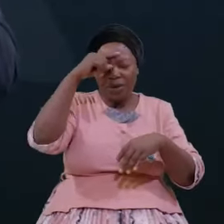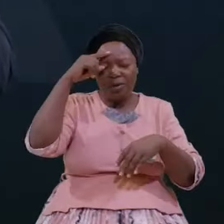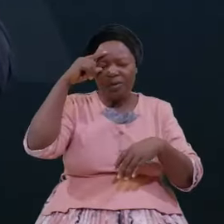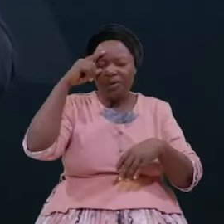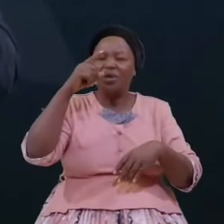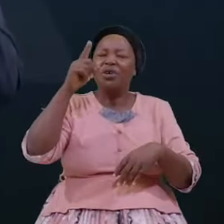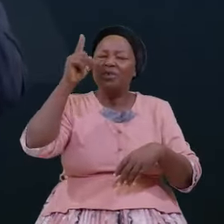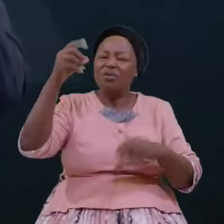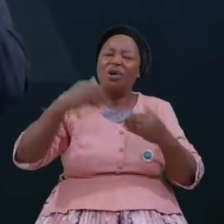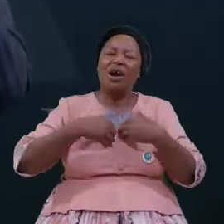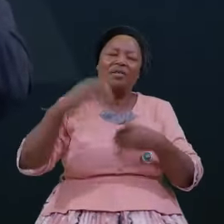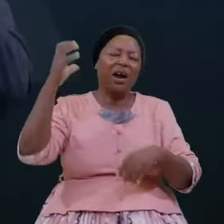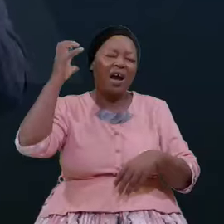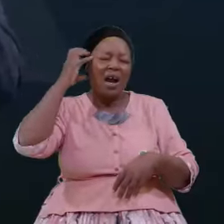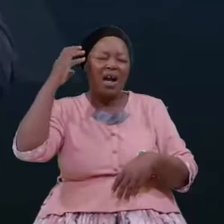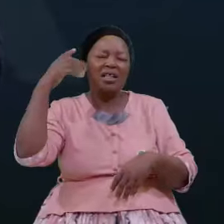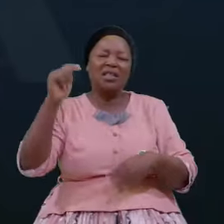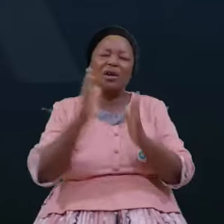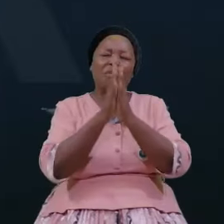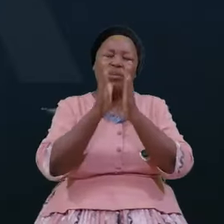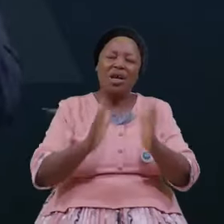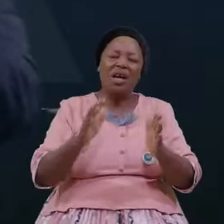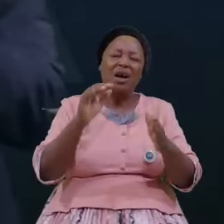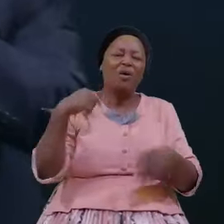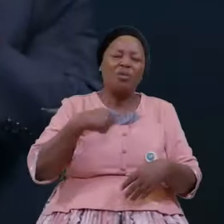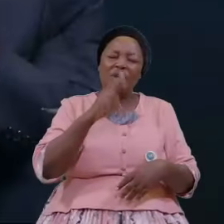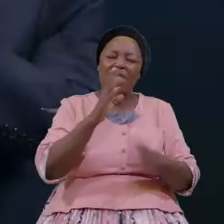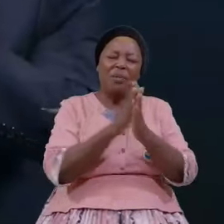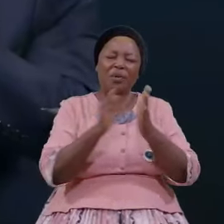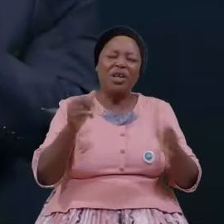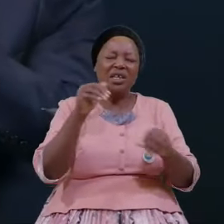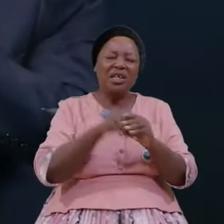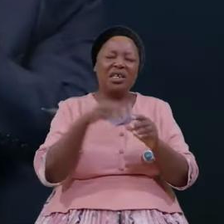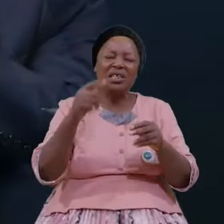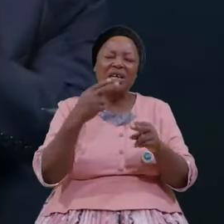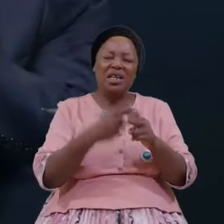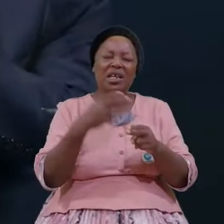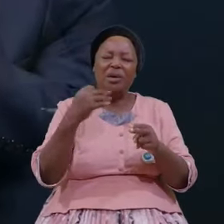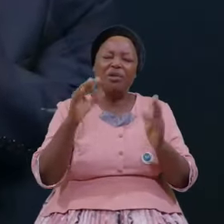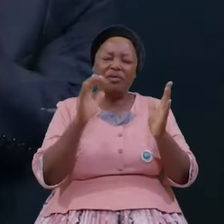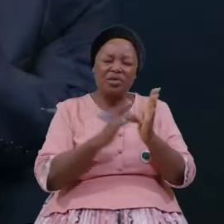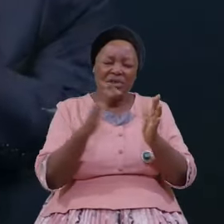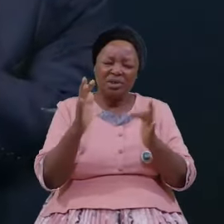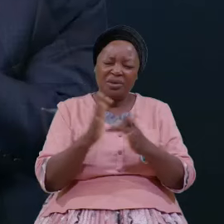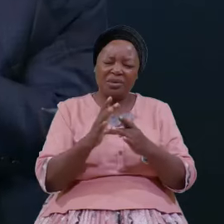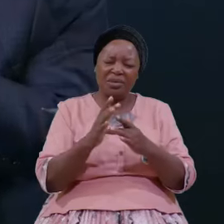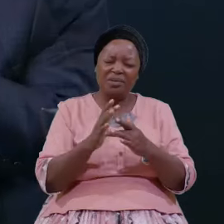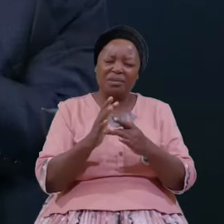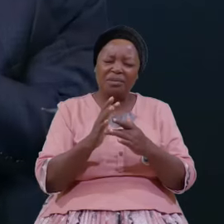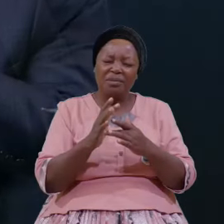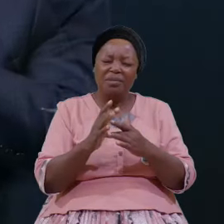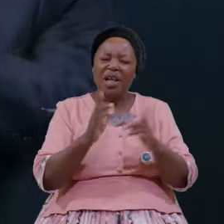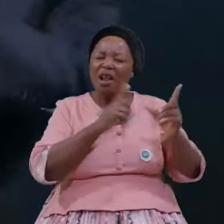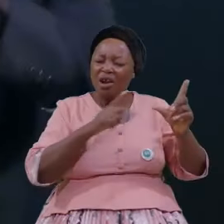heard the prayer. We're praying in the name of Jesus. Lord